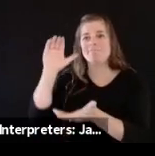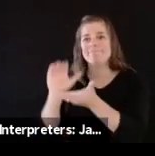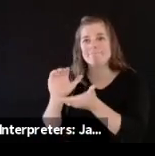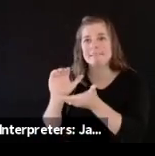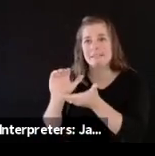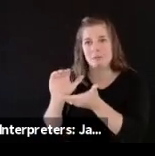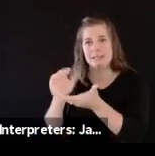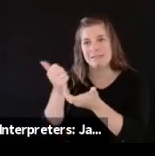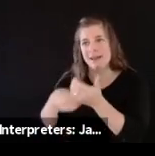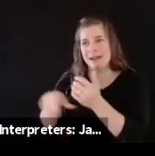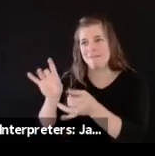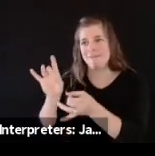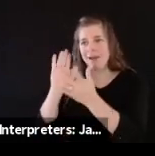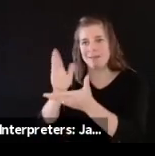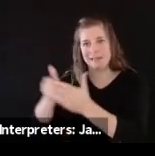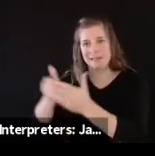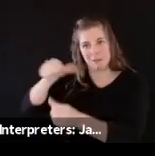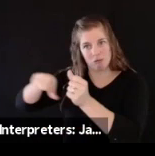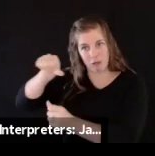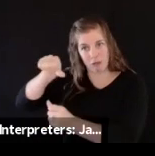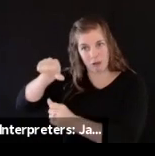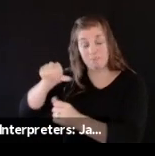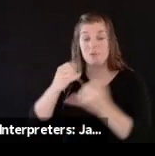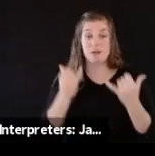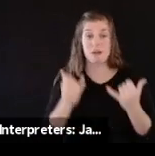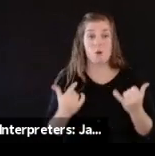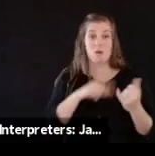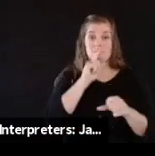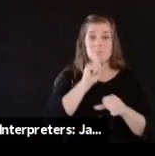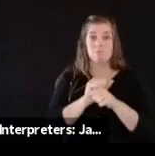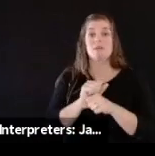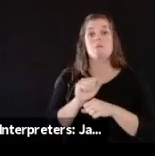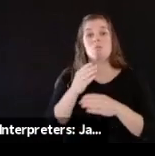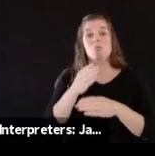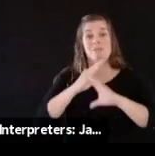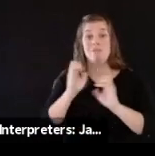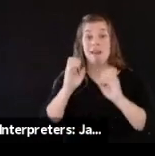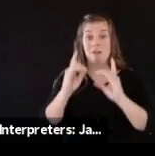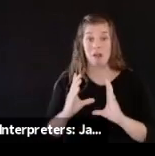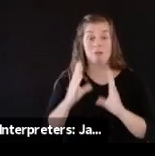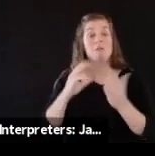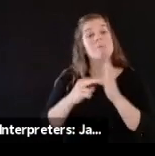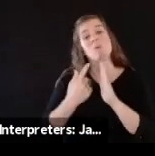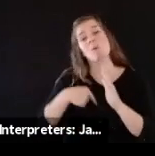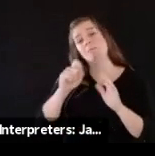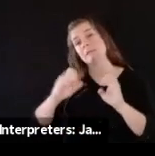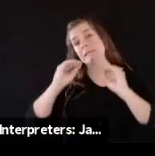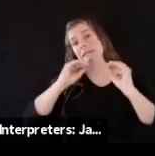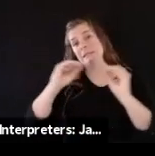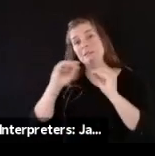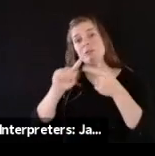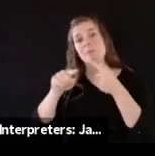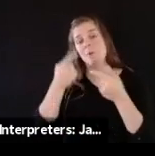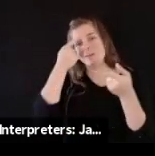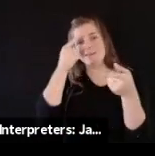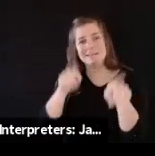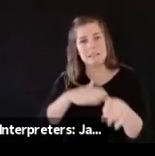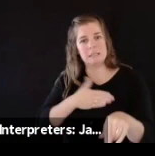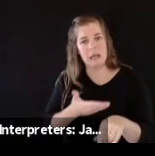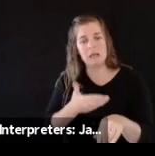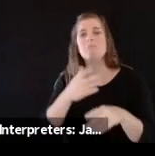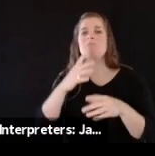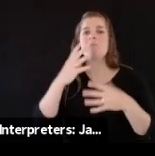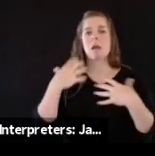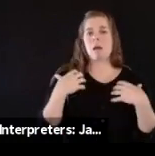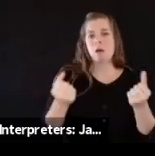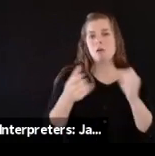Our role as rape prevention educators then is not only to teach about consent and healthy relationships, but